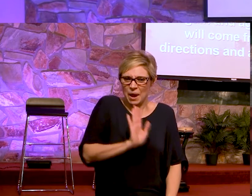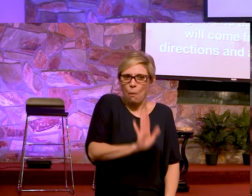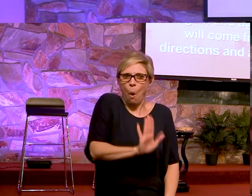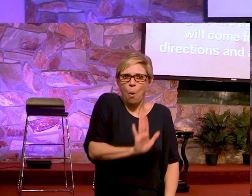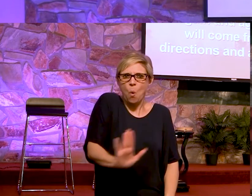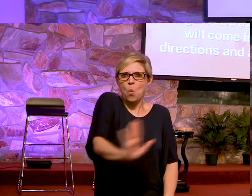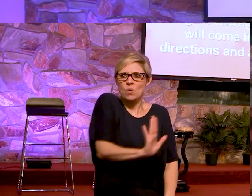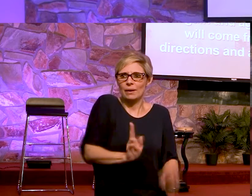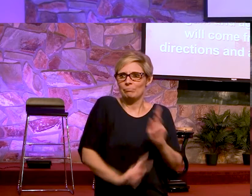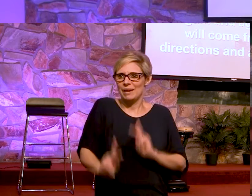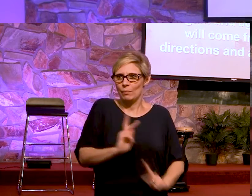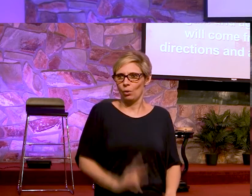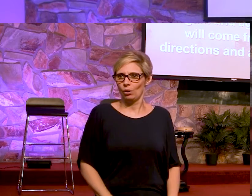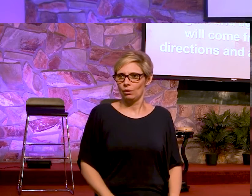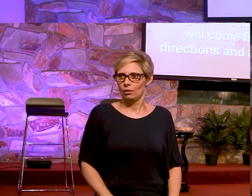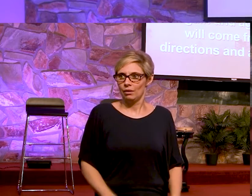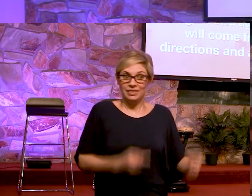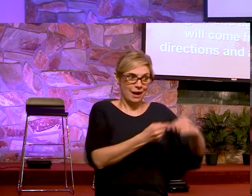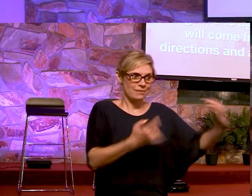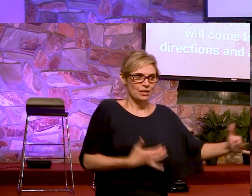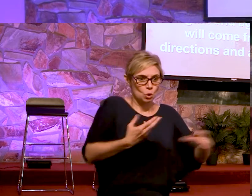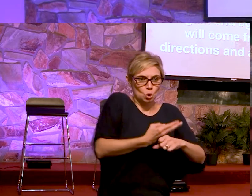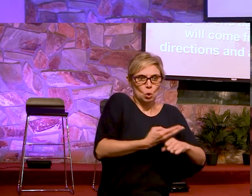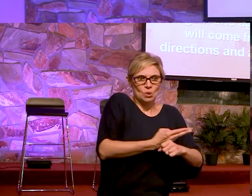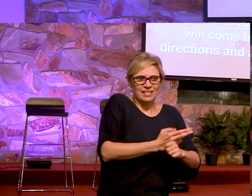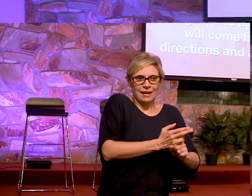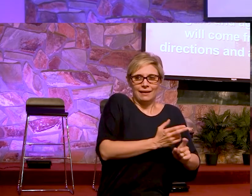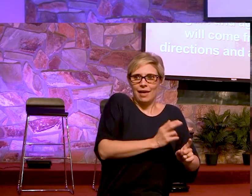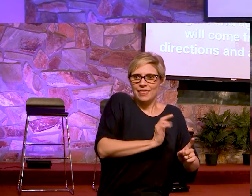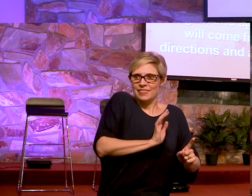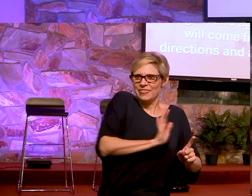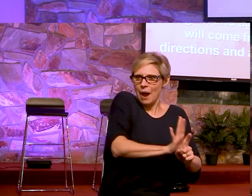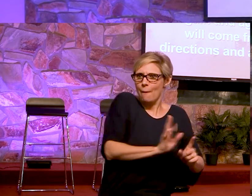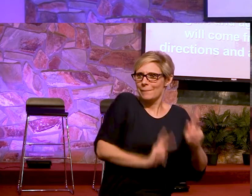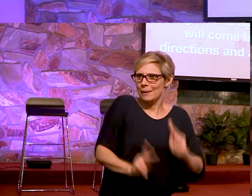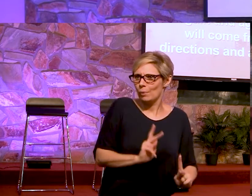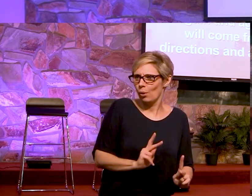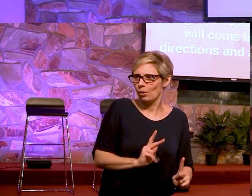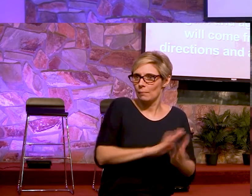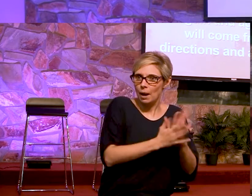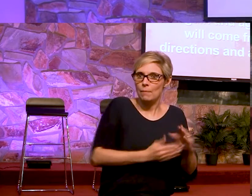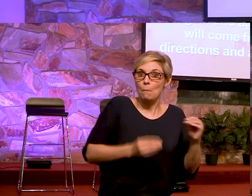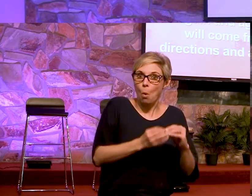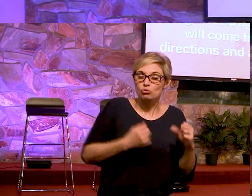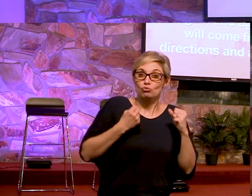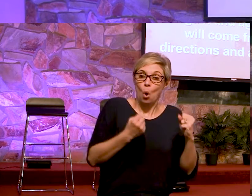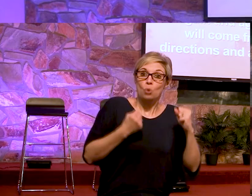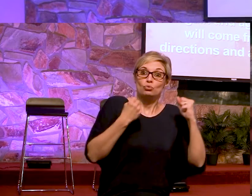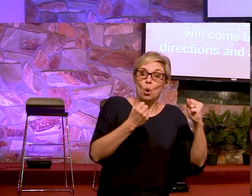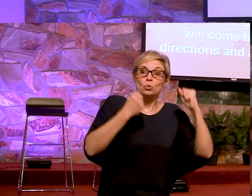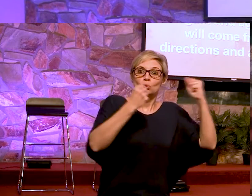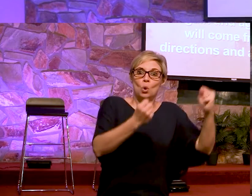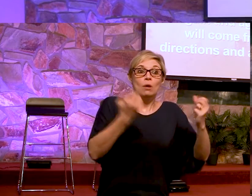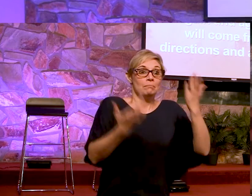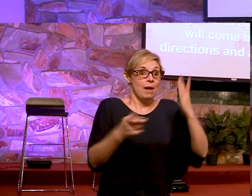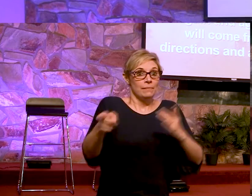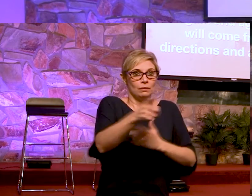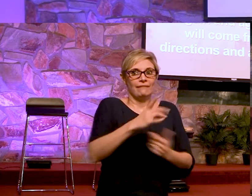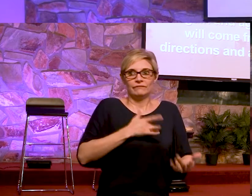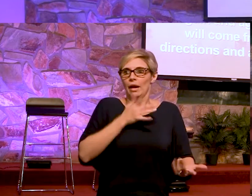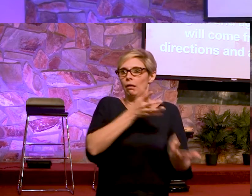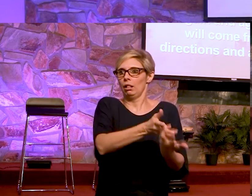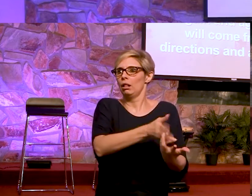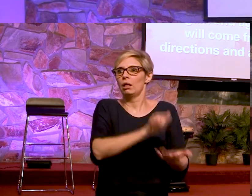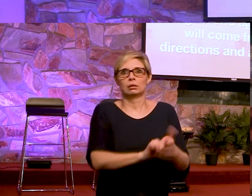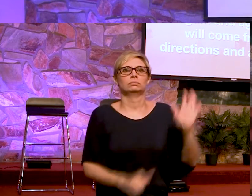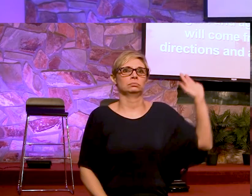The opposition was growing stronger and stronger and stronger. And that may be you this morning.